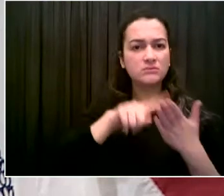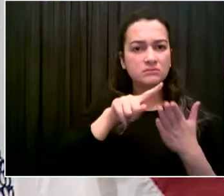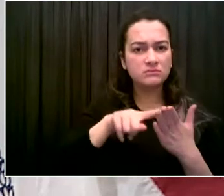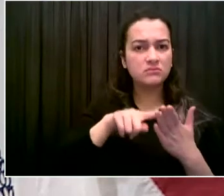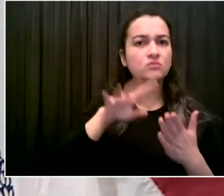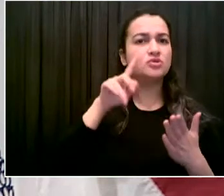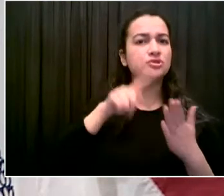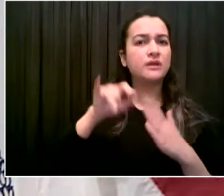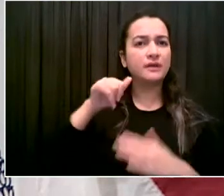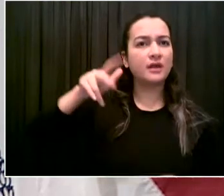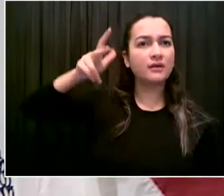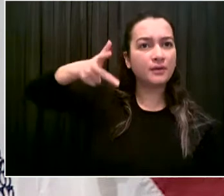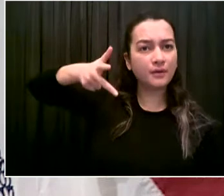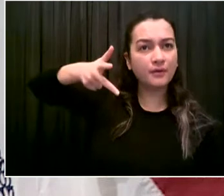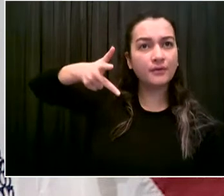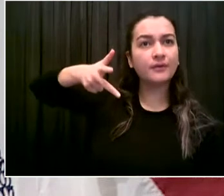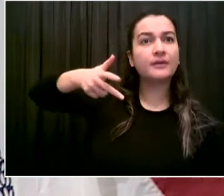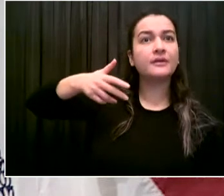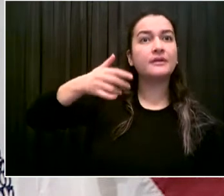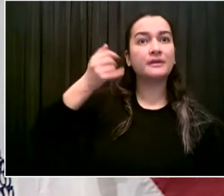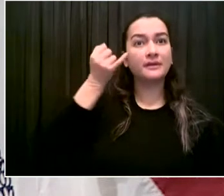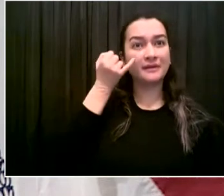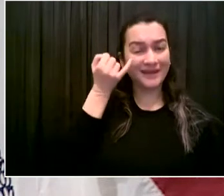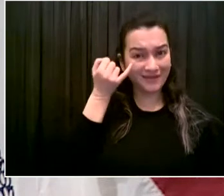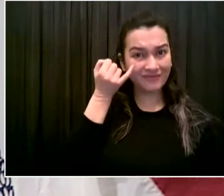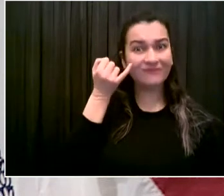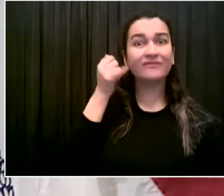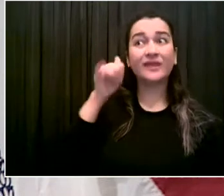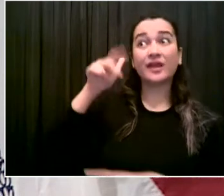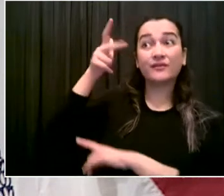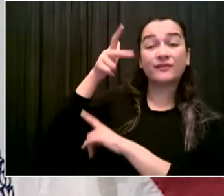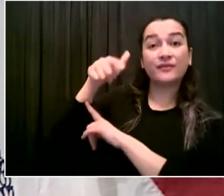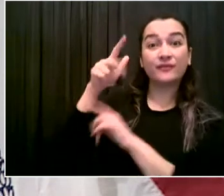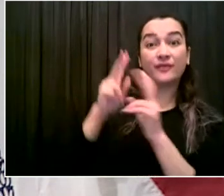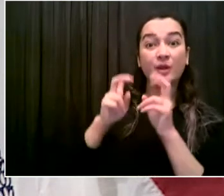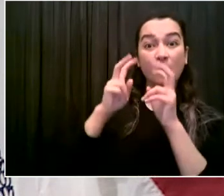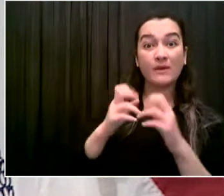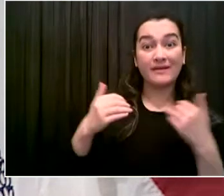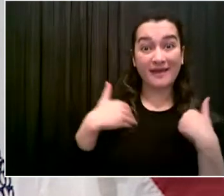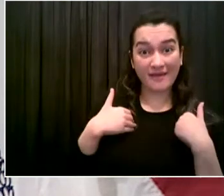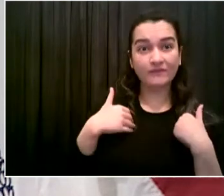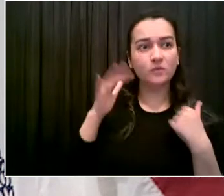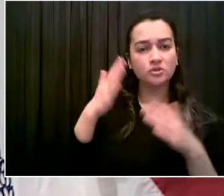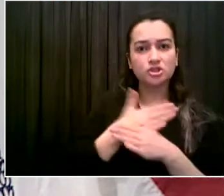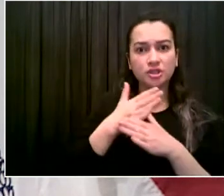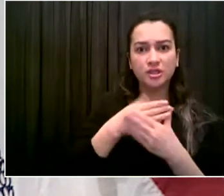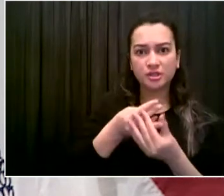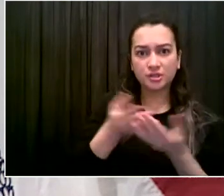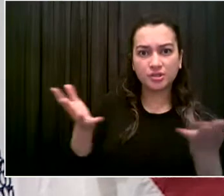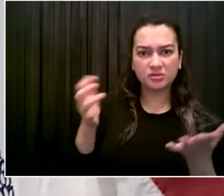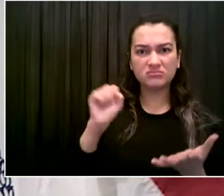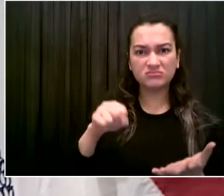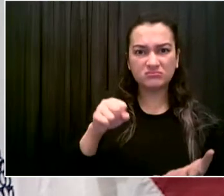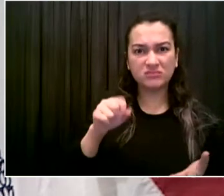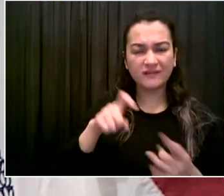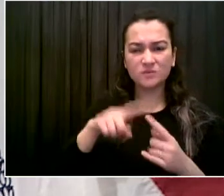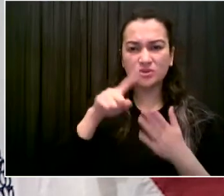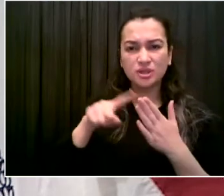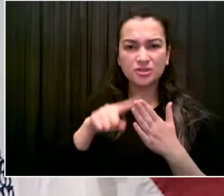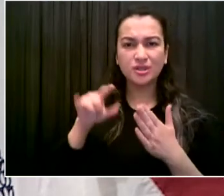point, I believe that the right approach, and this was after a 2-year, very careful